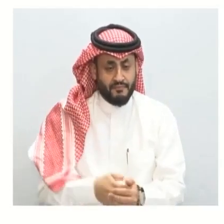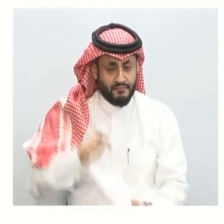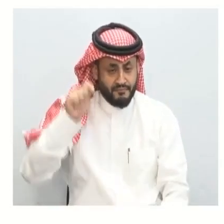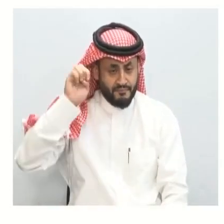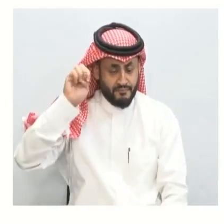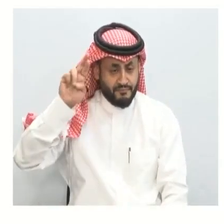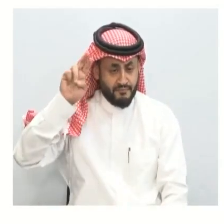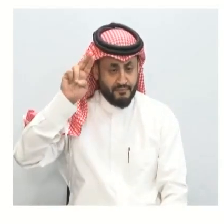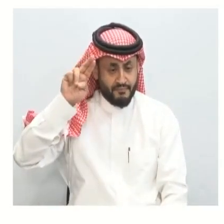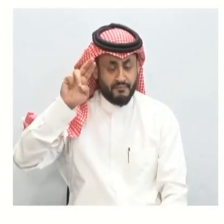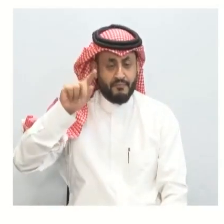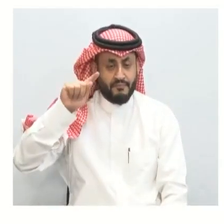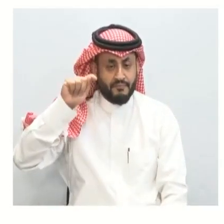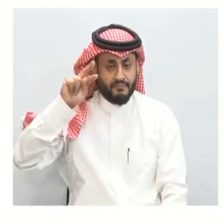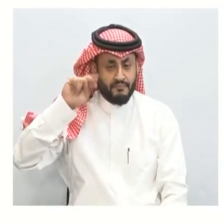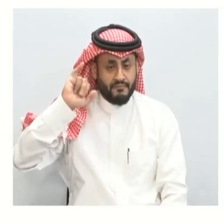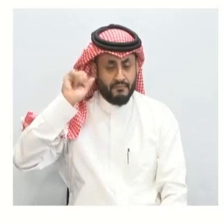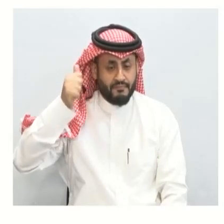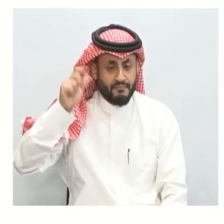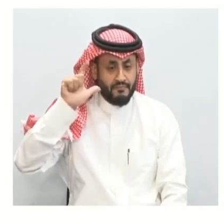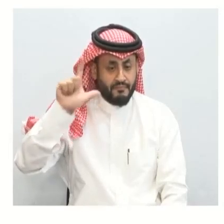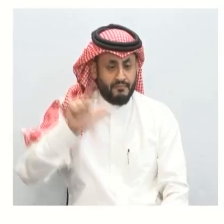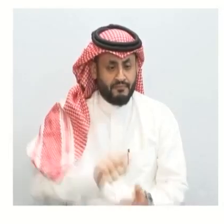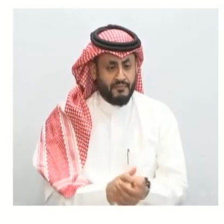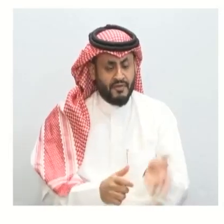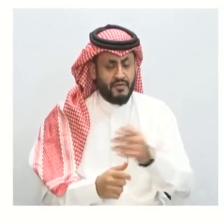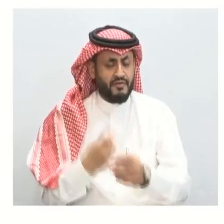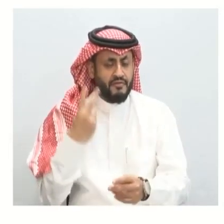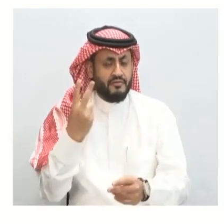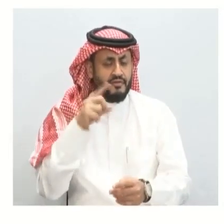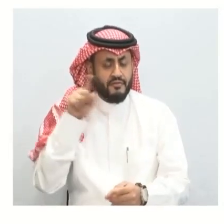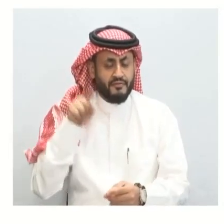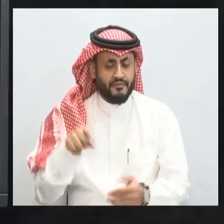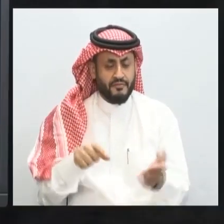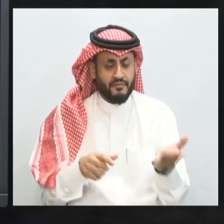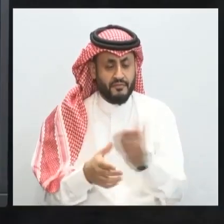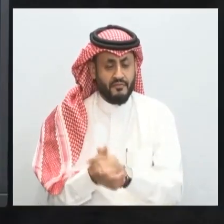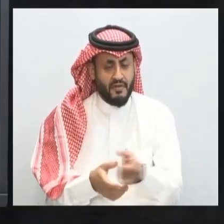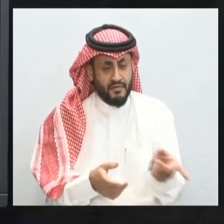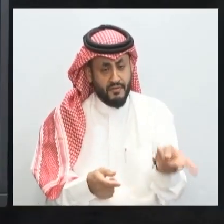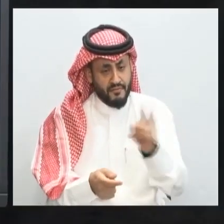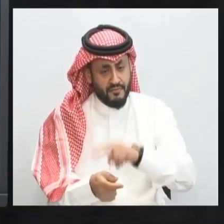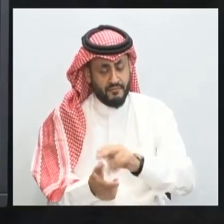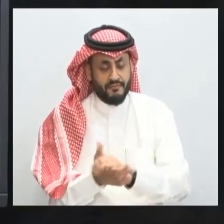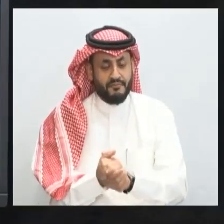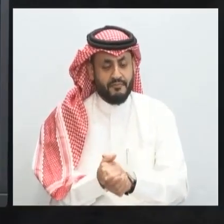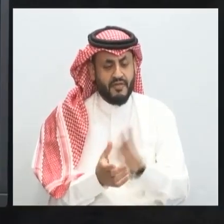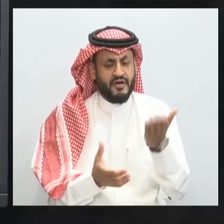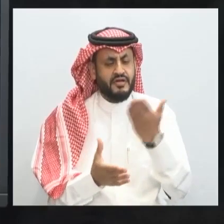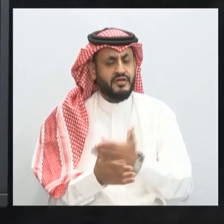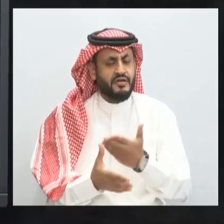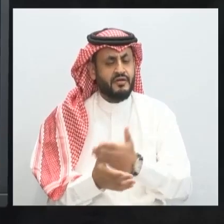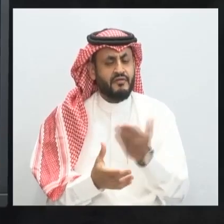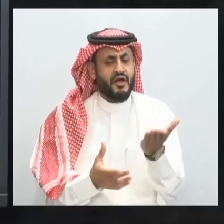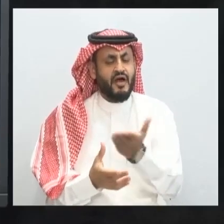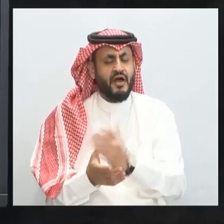extraterrestrial life. And also there is another question which is also followed. We have here, why is the